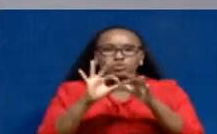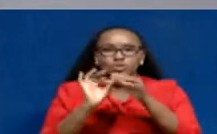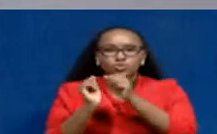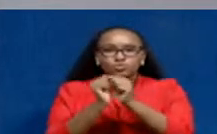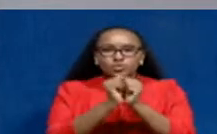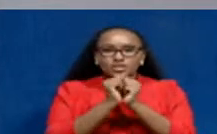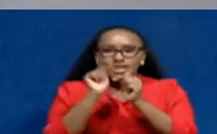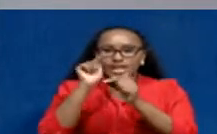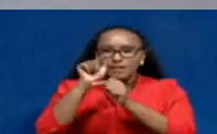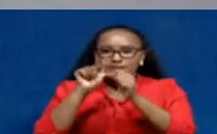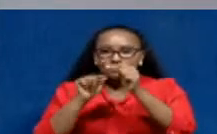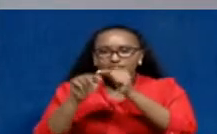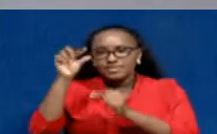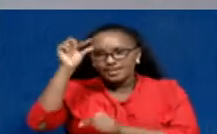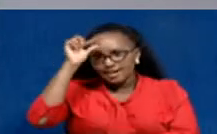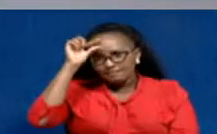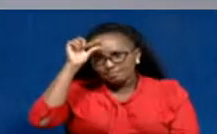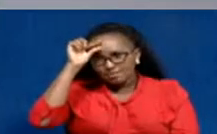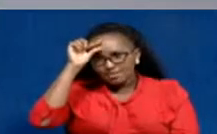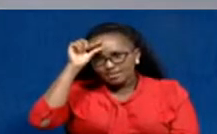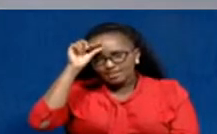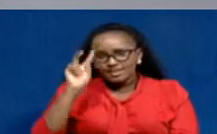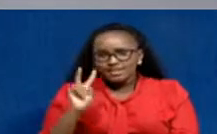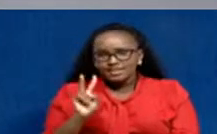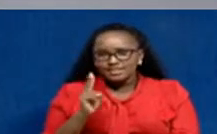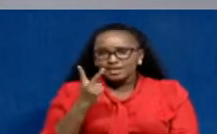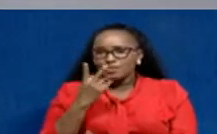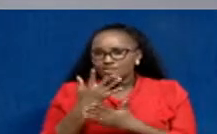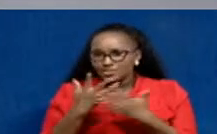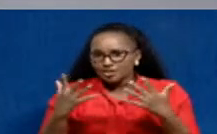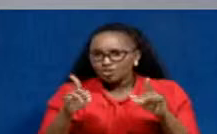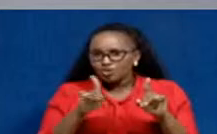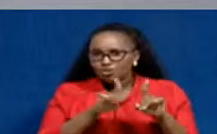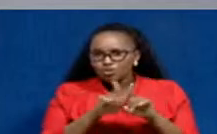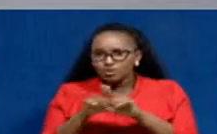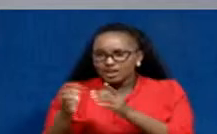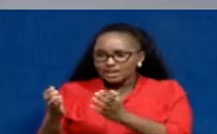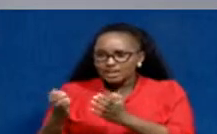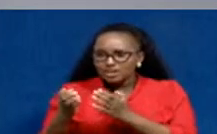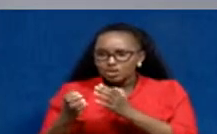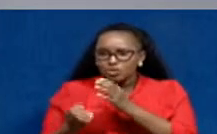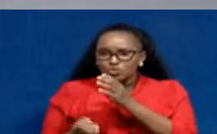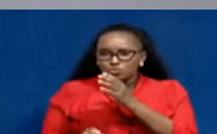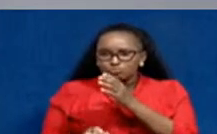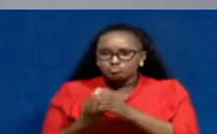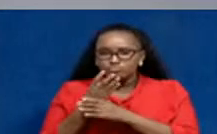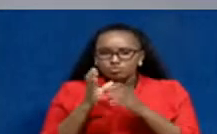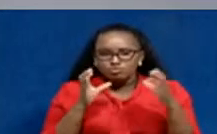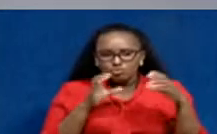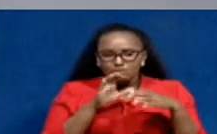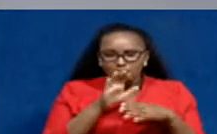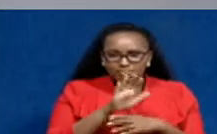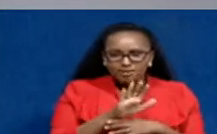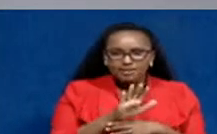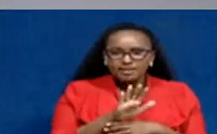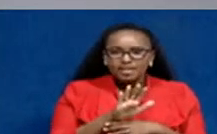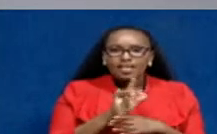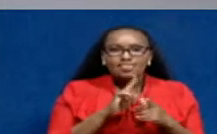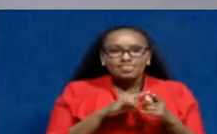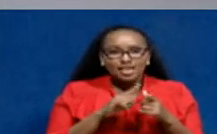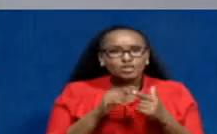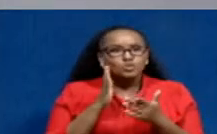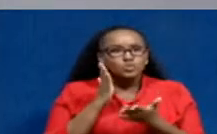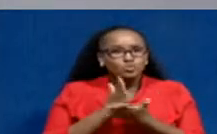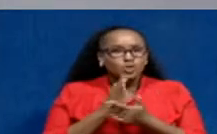him. Second, he needed to build consensus around his decision, and he